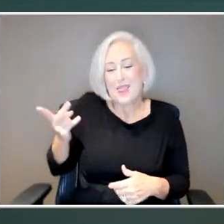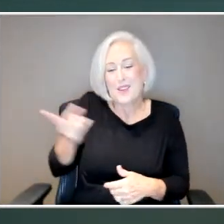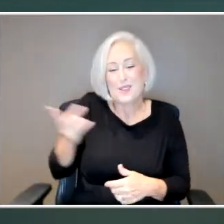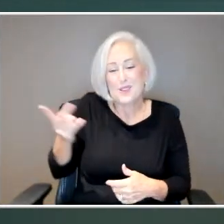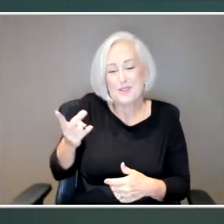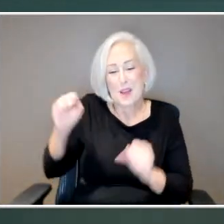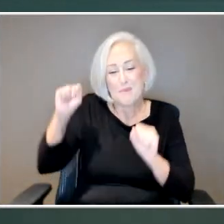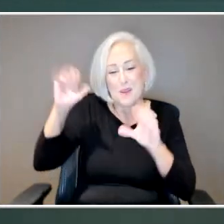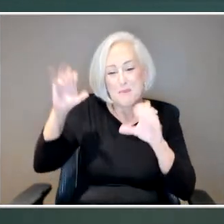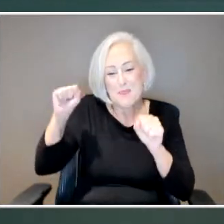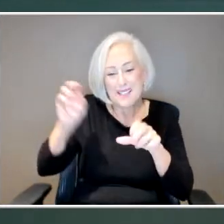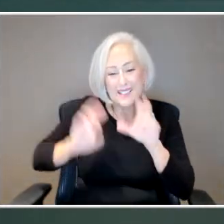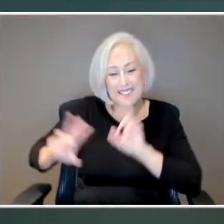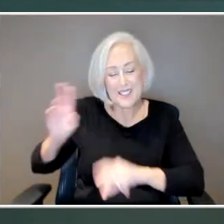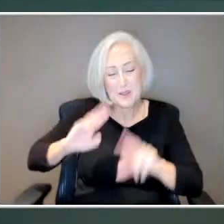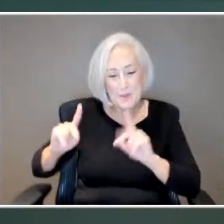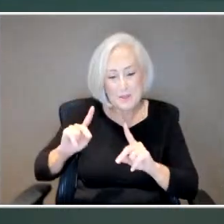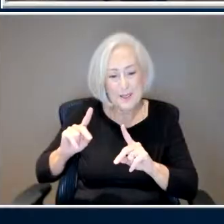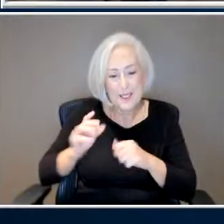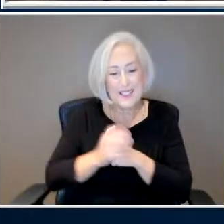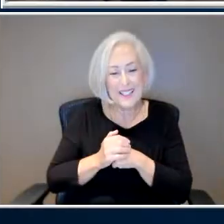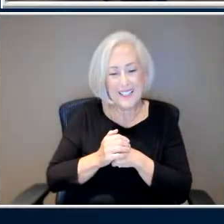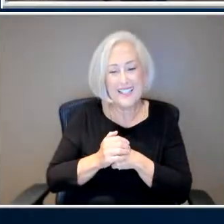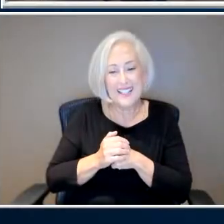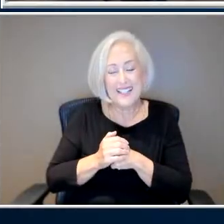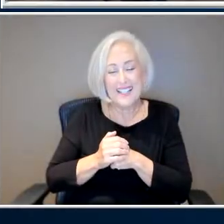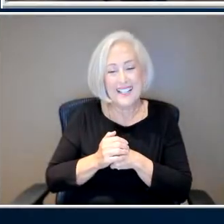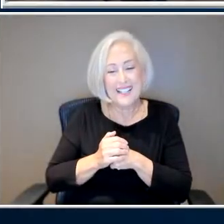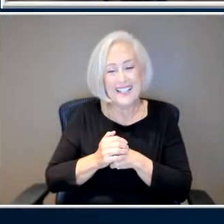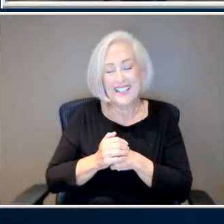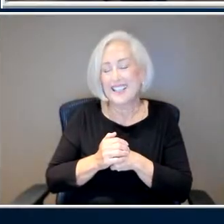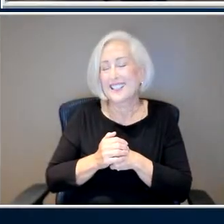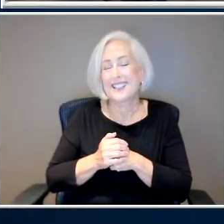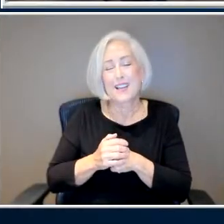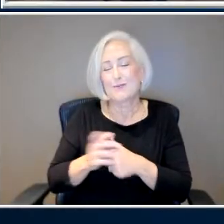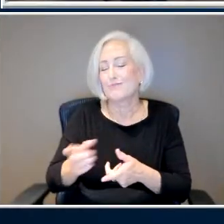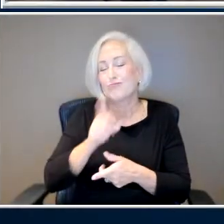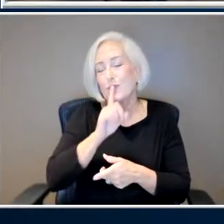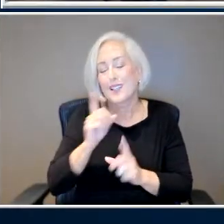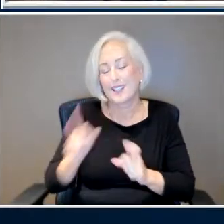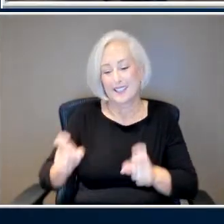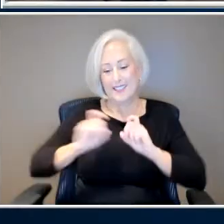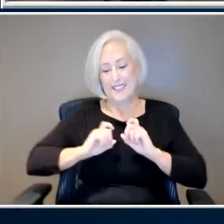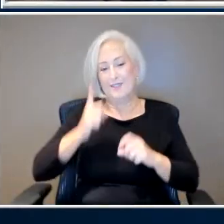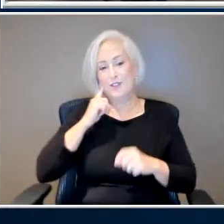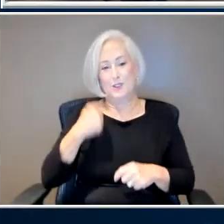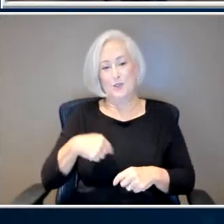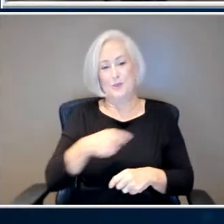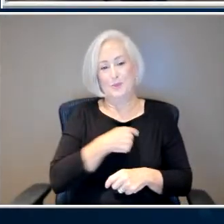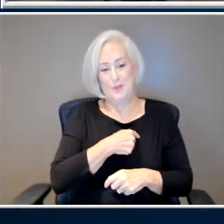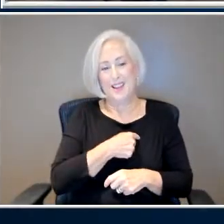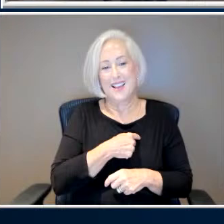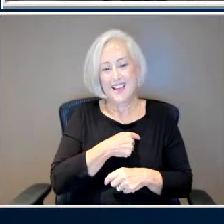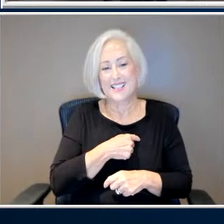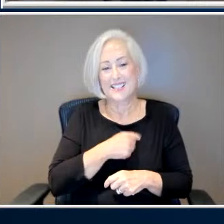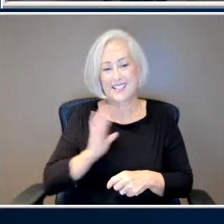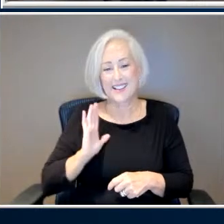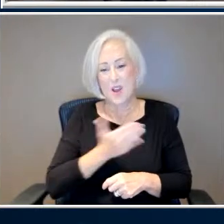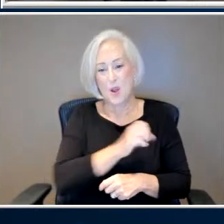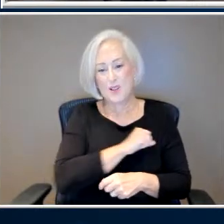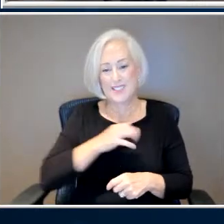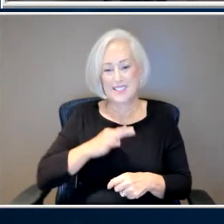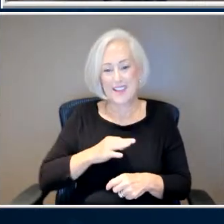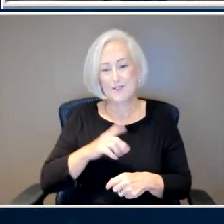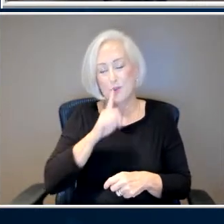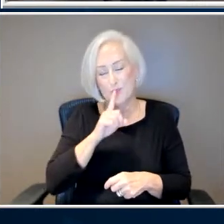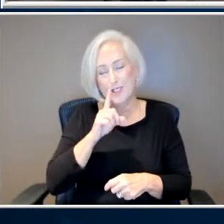people, and they're just so, they're a gift to me, really, and to all of our staff. And we've been so